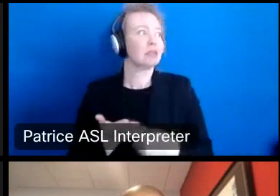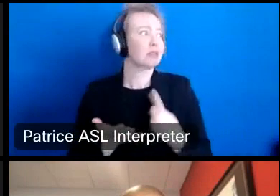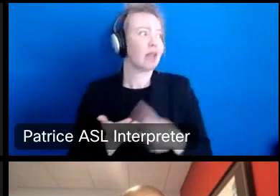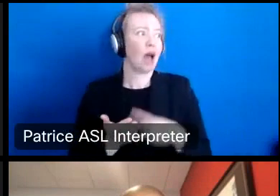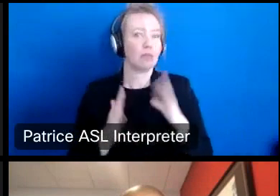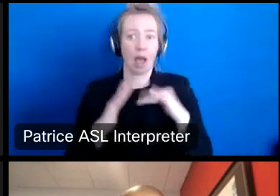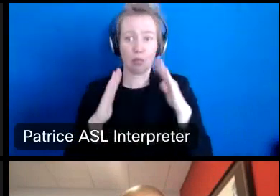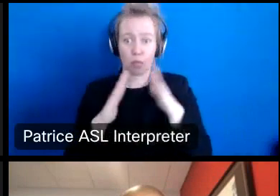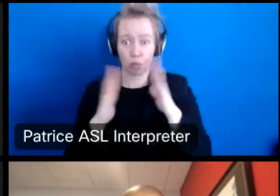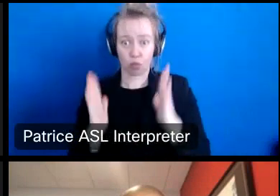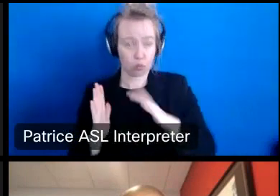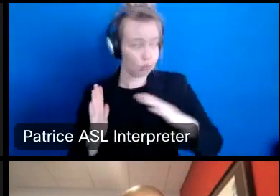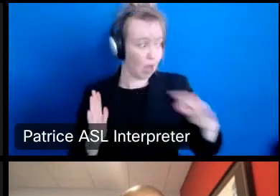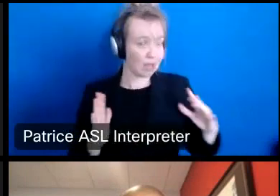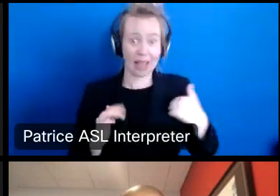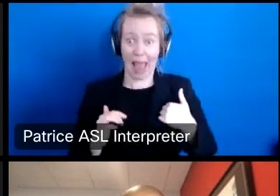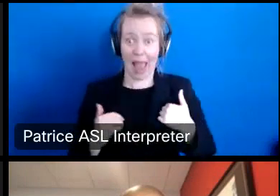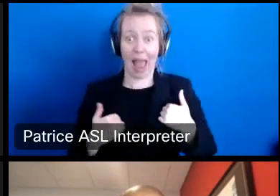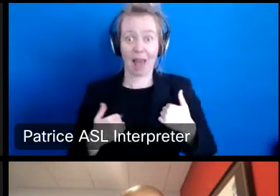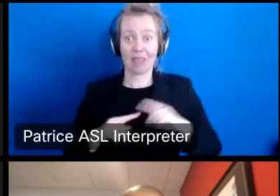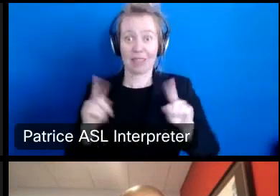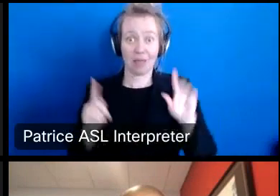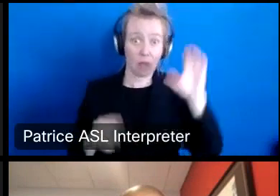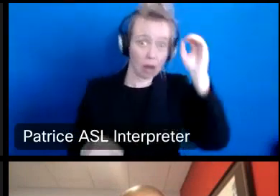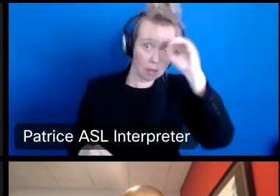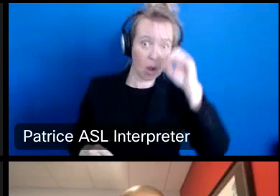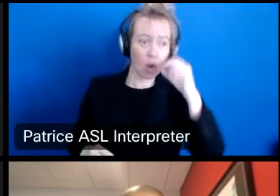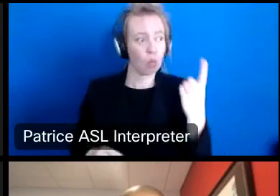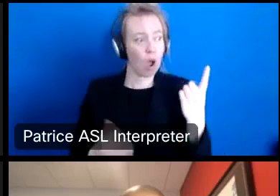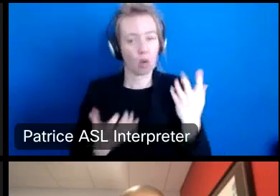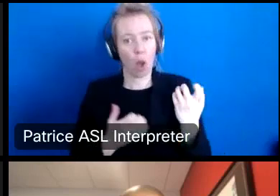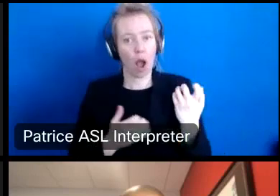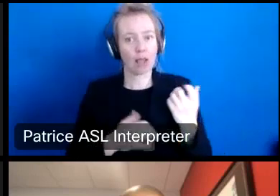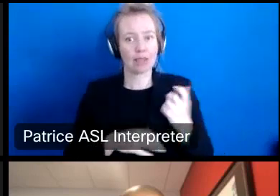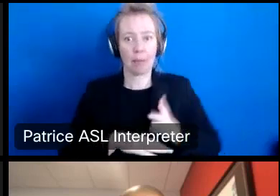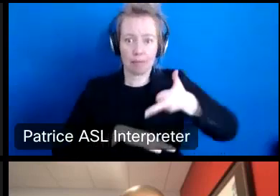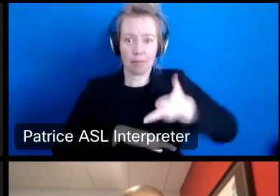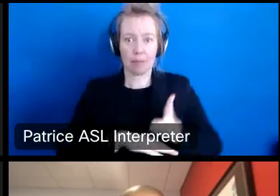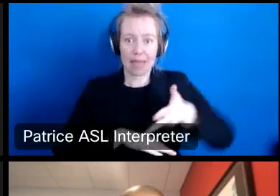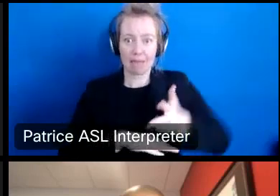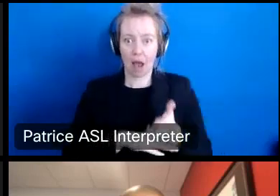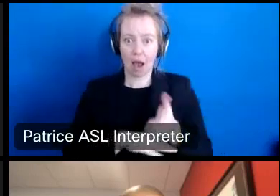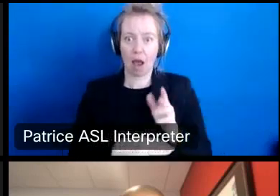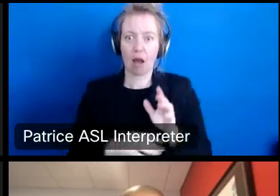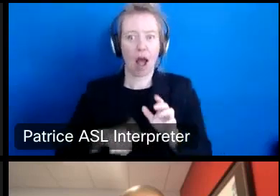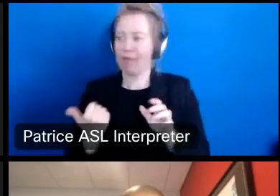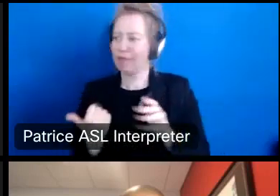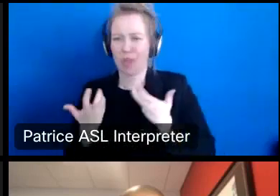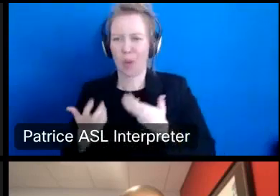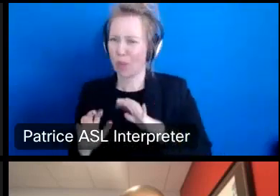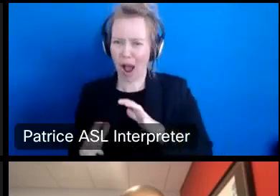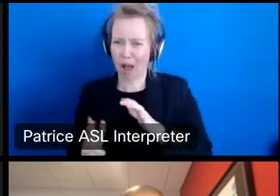opinions on what should be done. One person might want a speed hump, some other person might not want a speed hump.